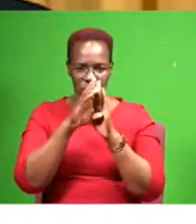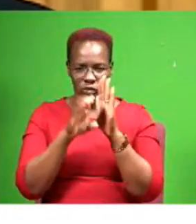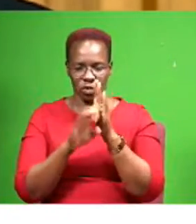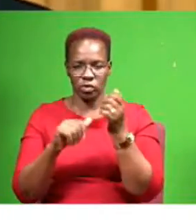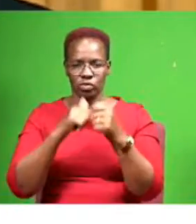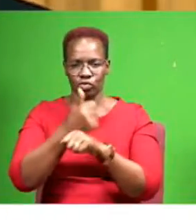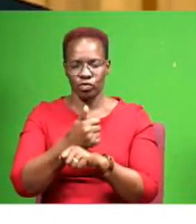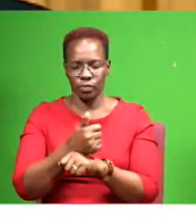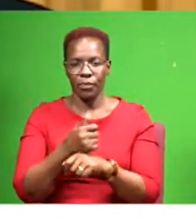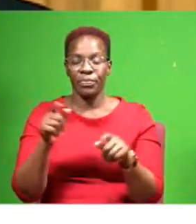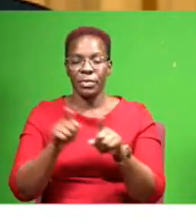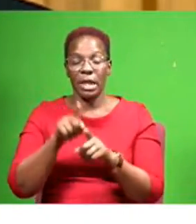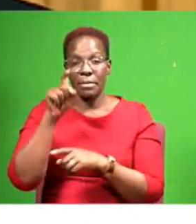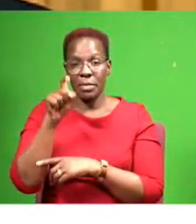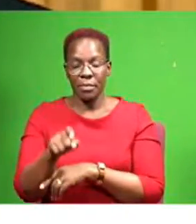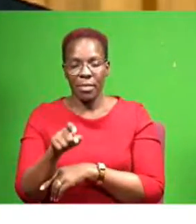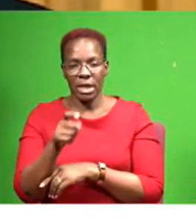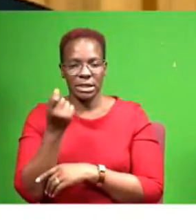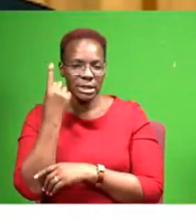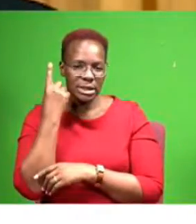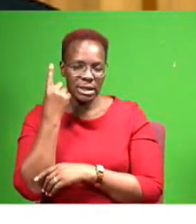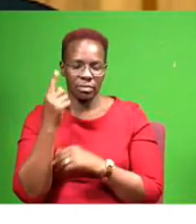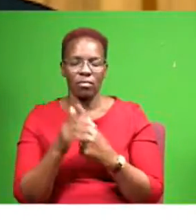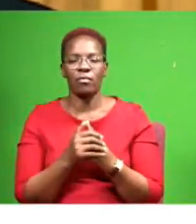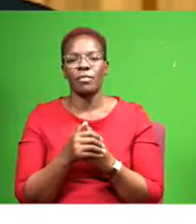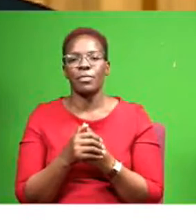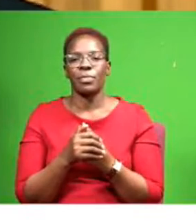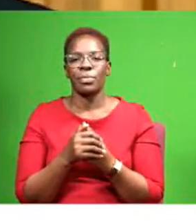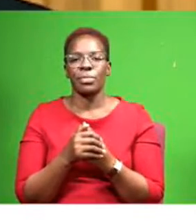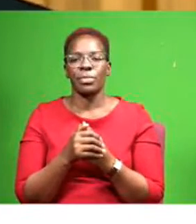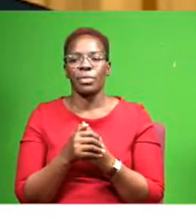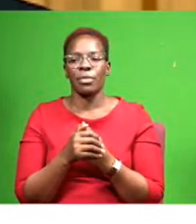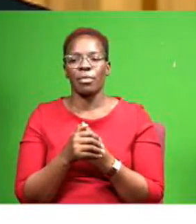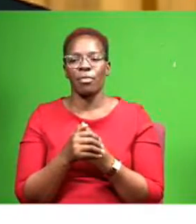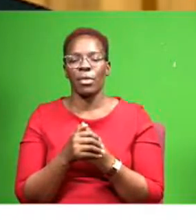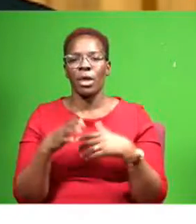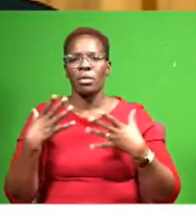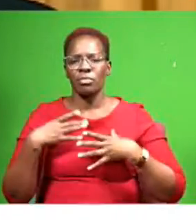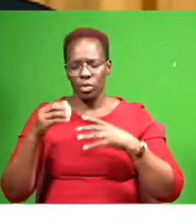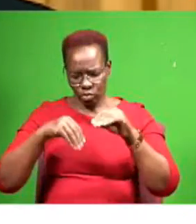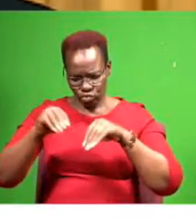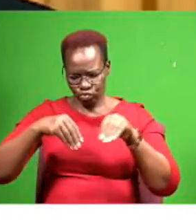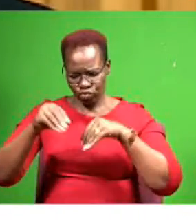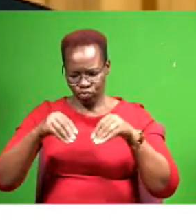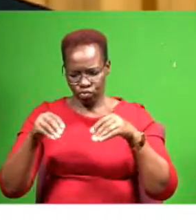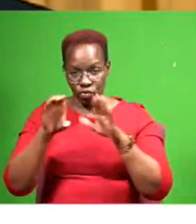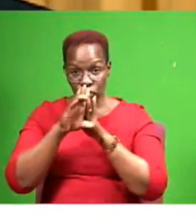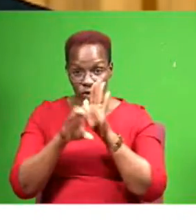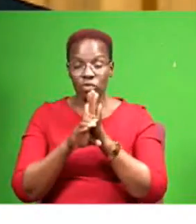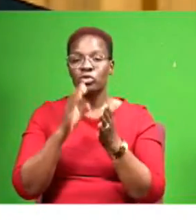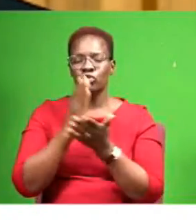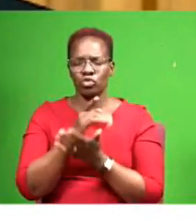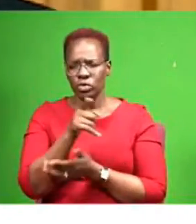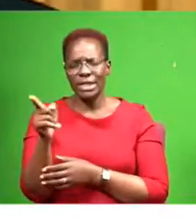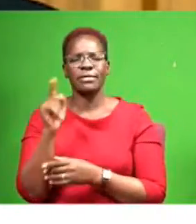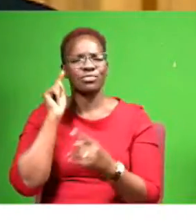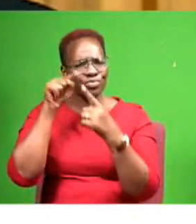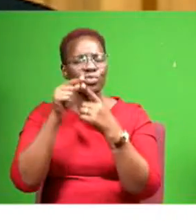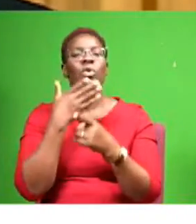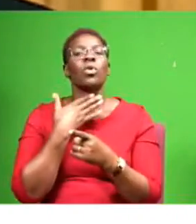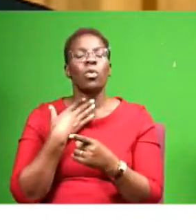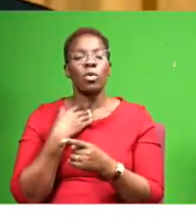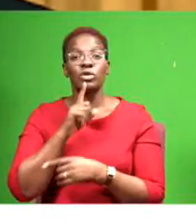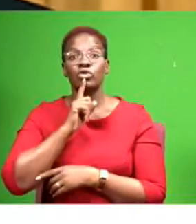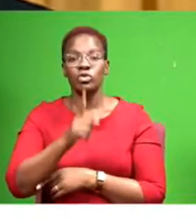made and must be understood. The framers of the Constitution no doubt wanted to make sure that